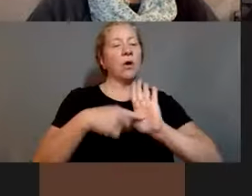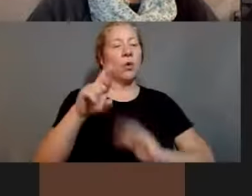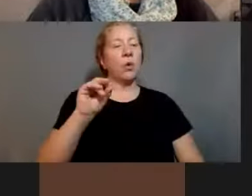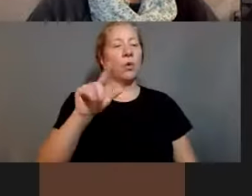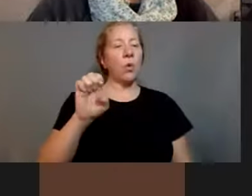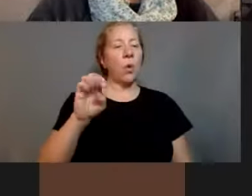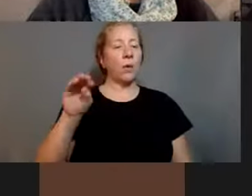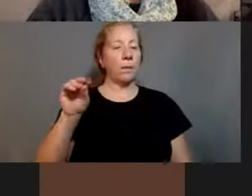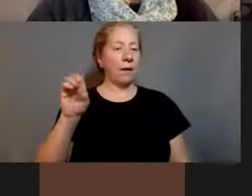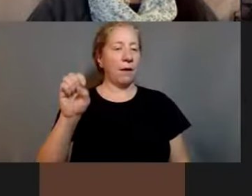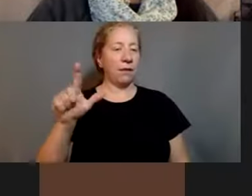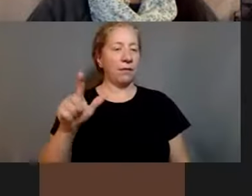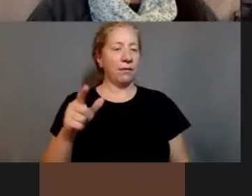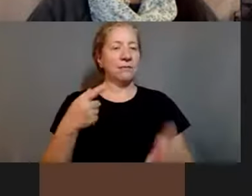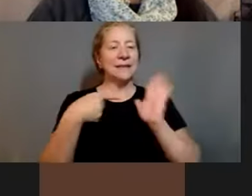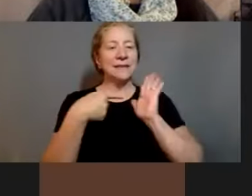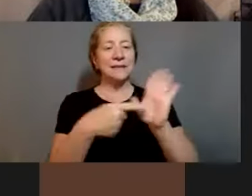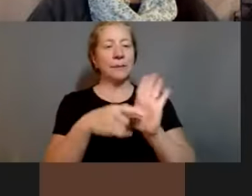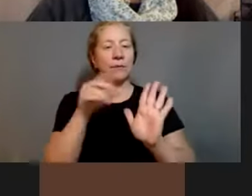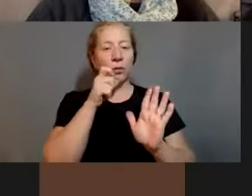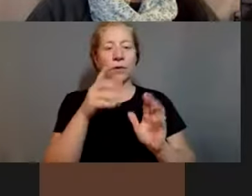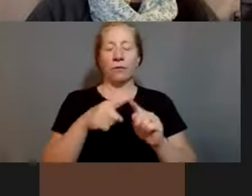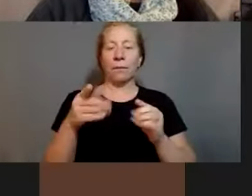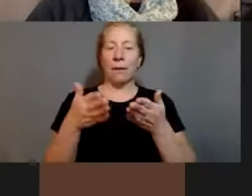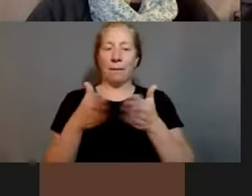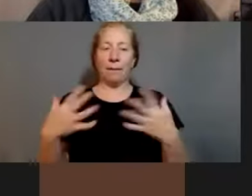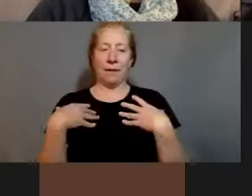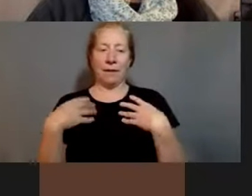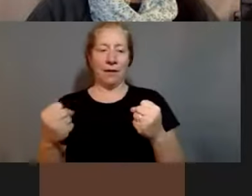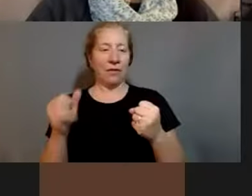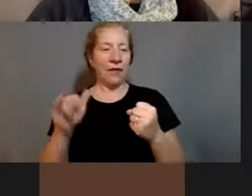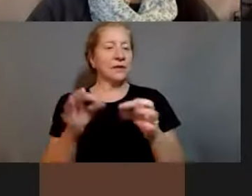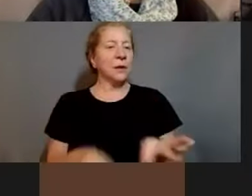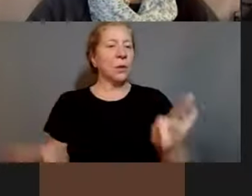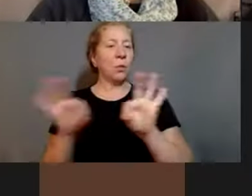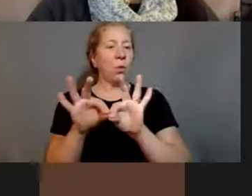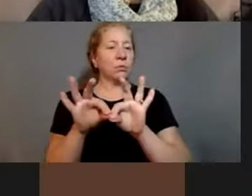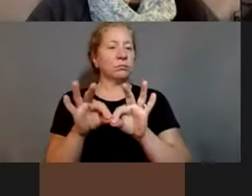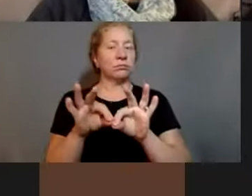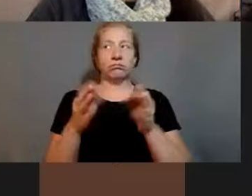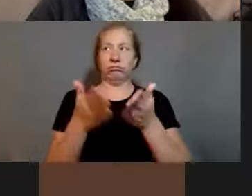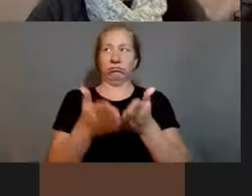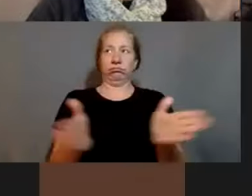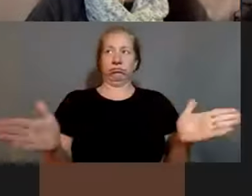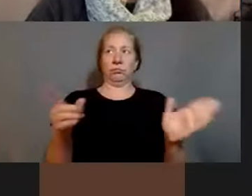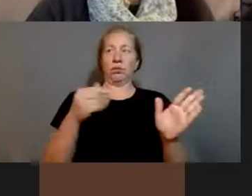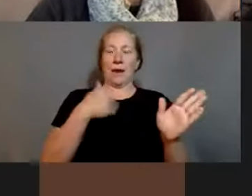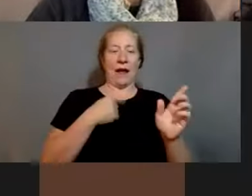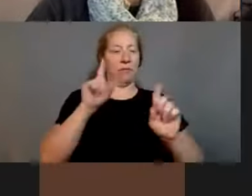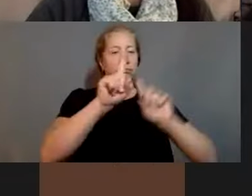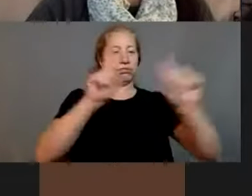and from a public health perspective, how important role modeling is broadly. And so I